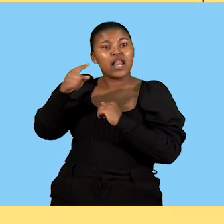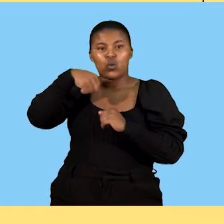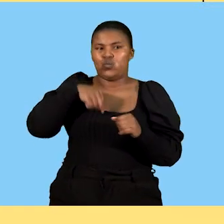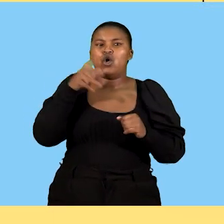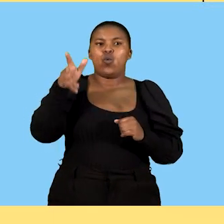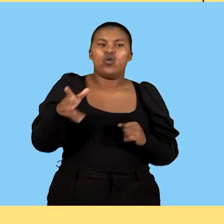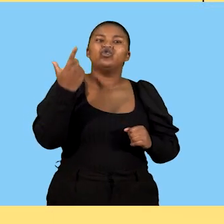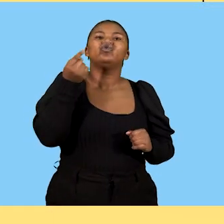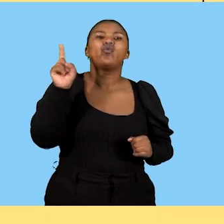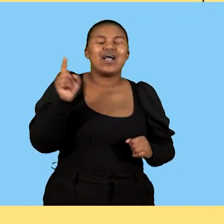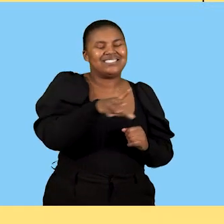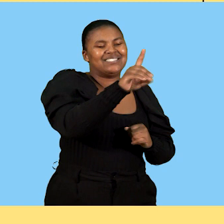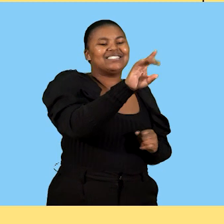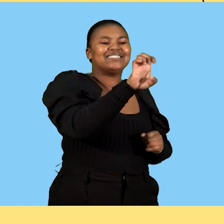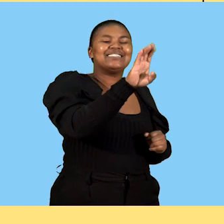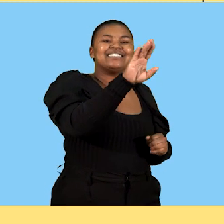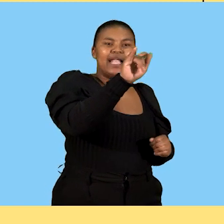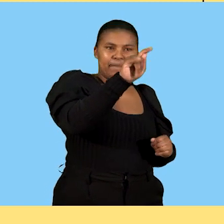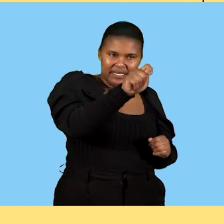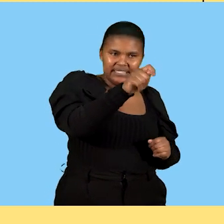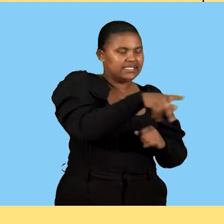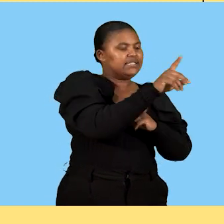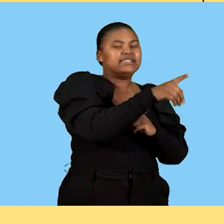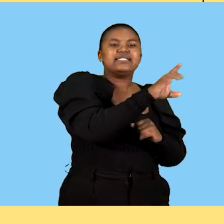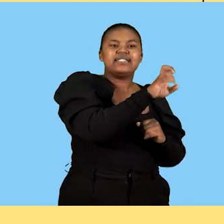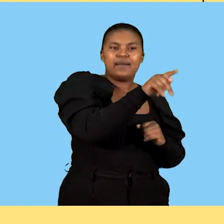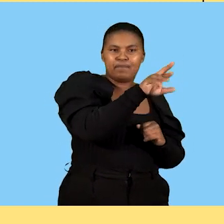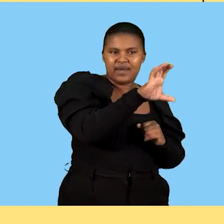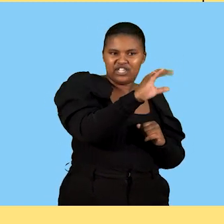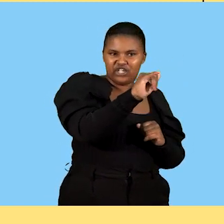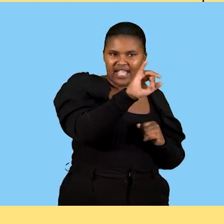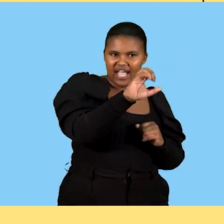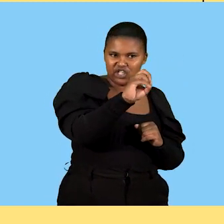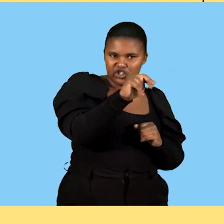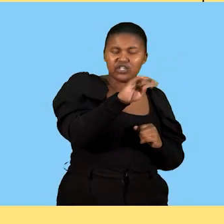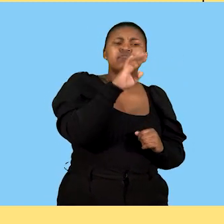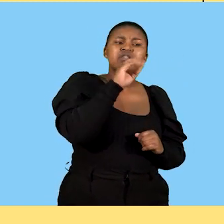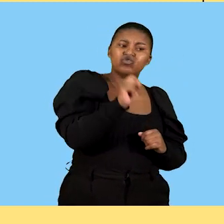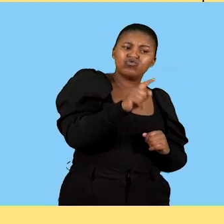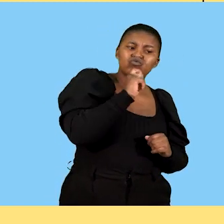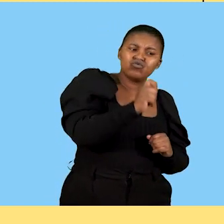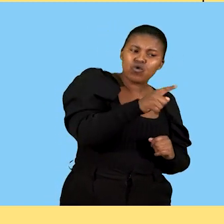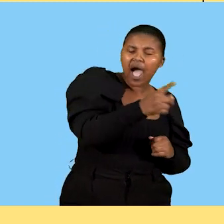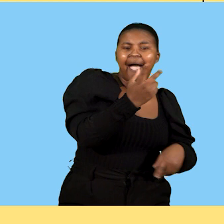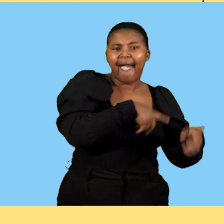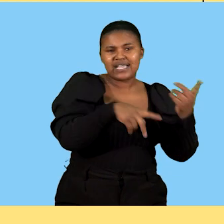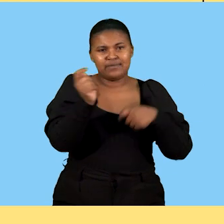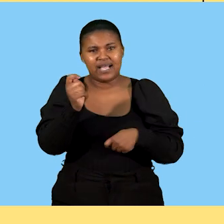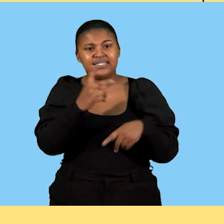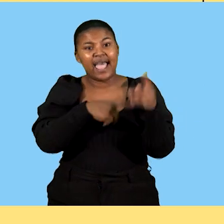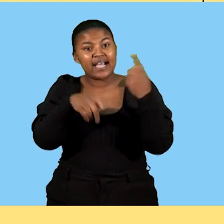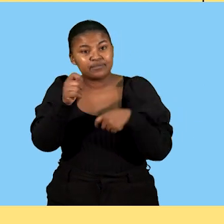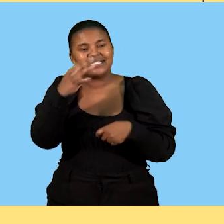depreciation, all right? Because depreciation is an expense, and remember, expenses